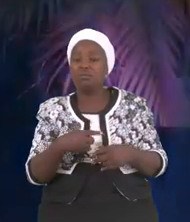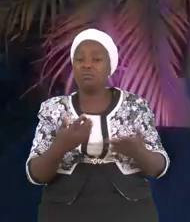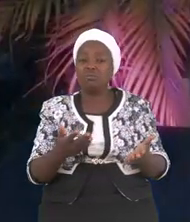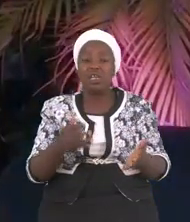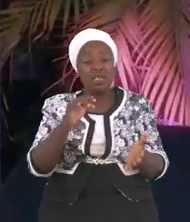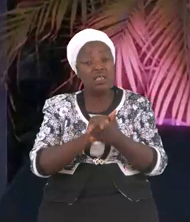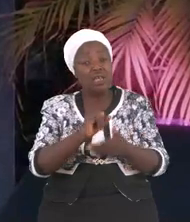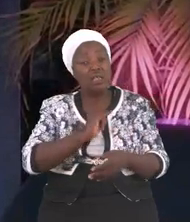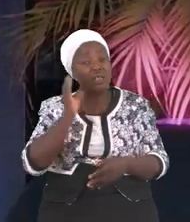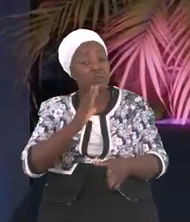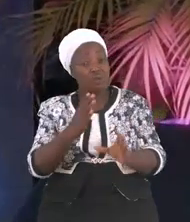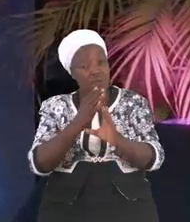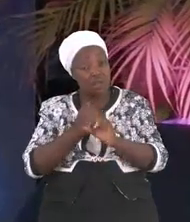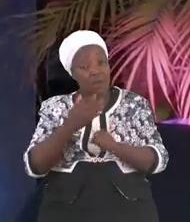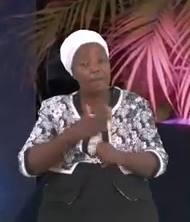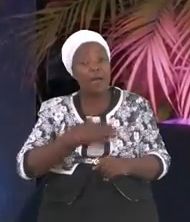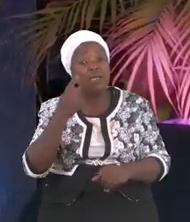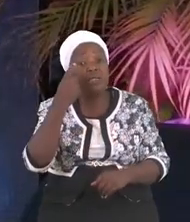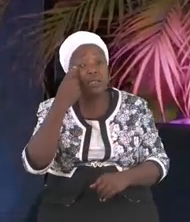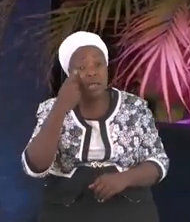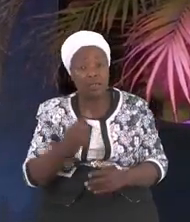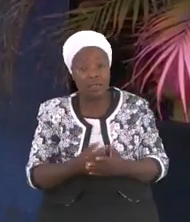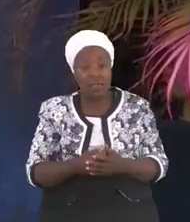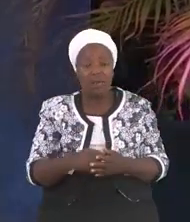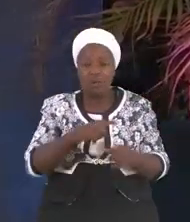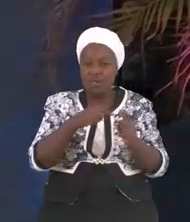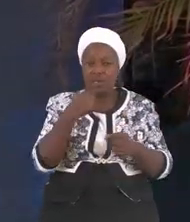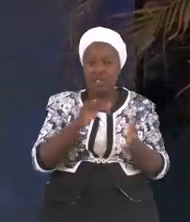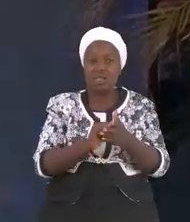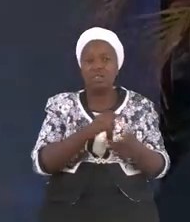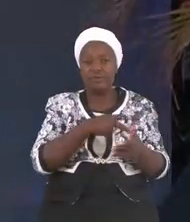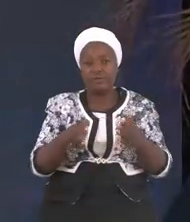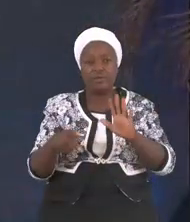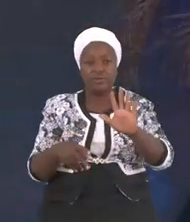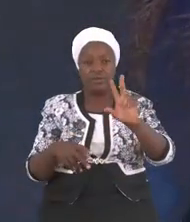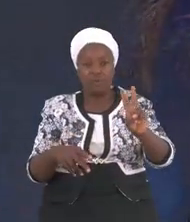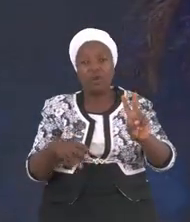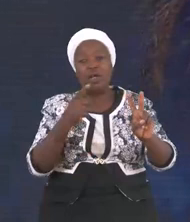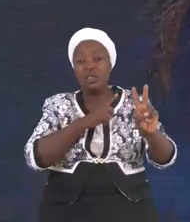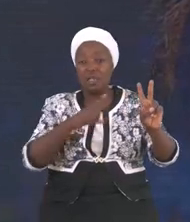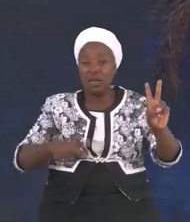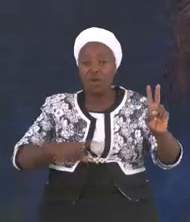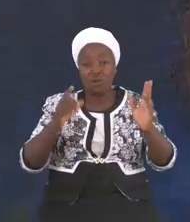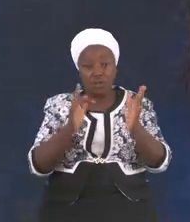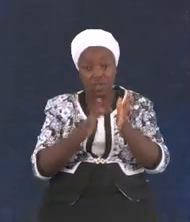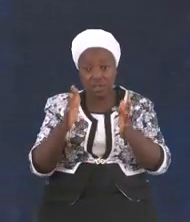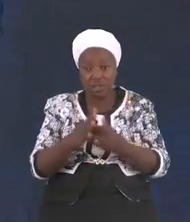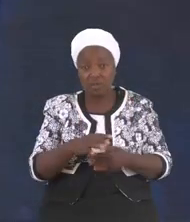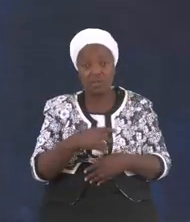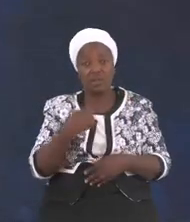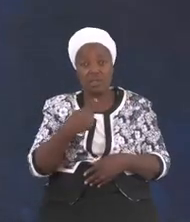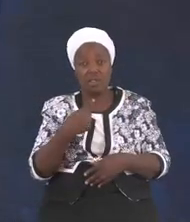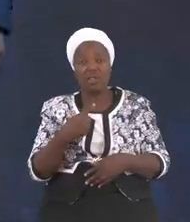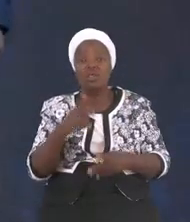receive my sight. When he said that in verse 52, the Lord Jesus said unto